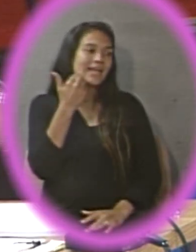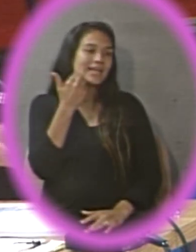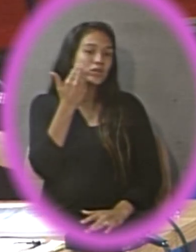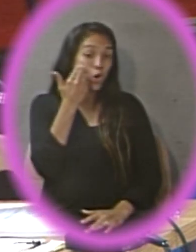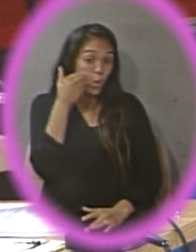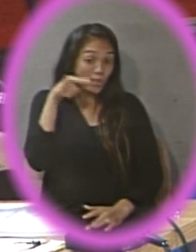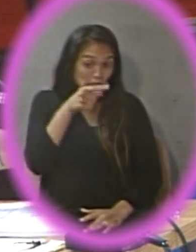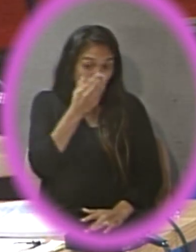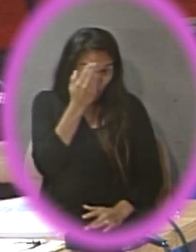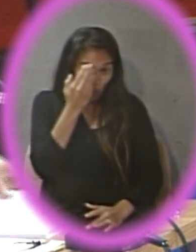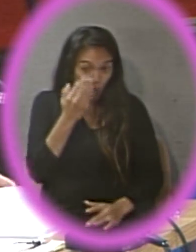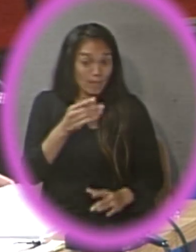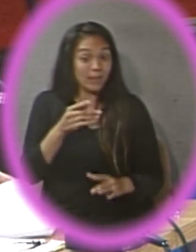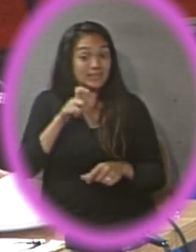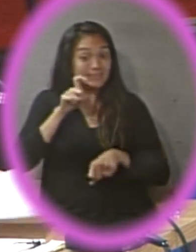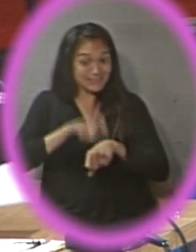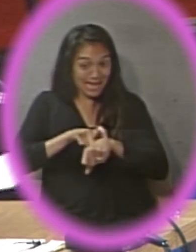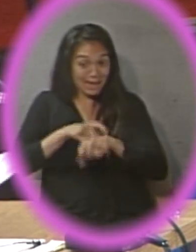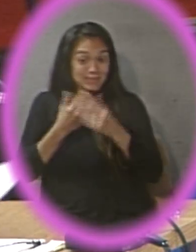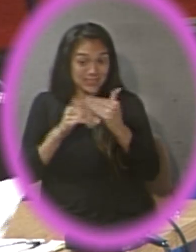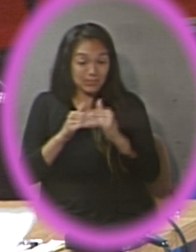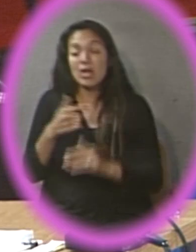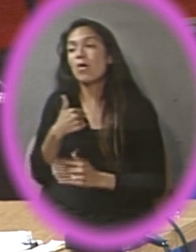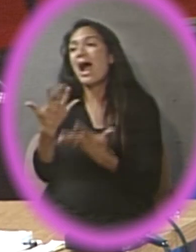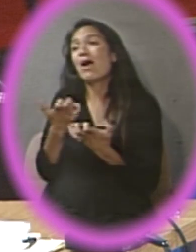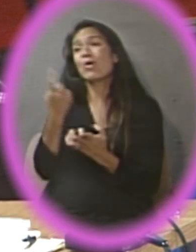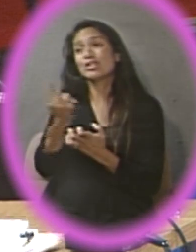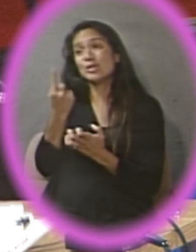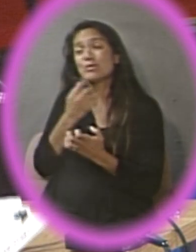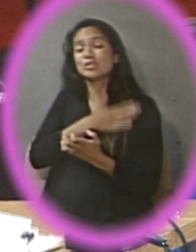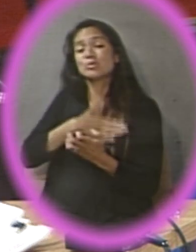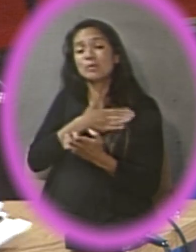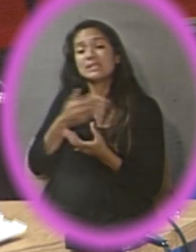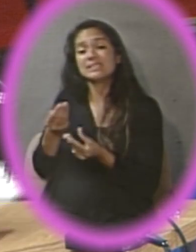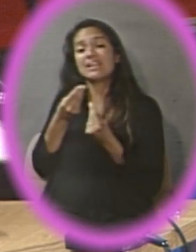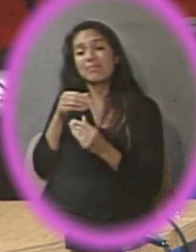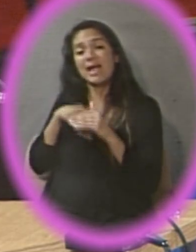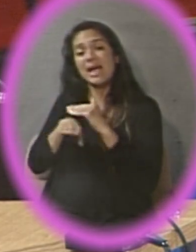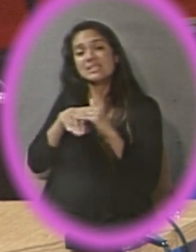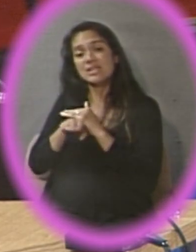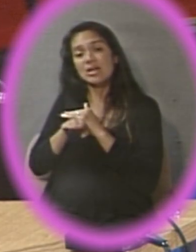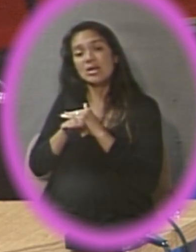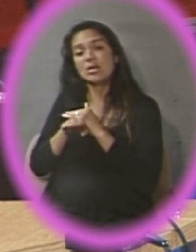would like for somebody to be able to come and talk to me about giving me access to